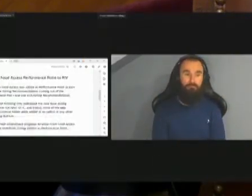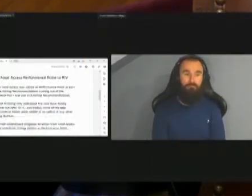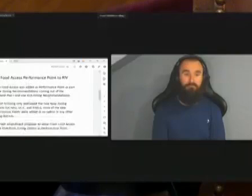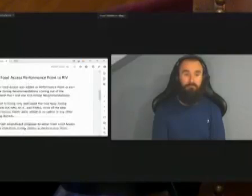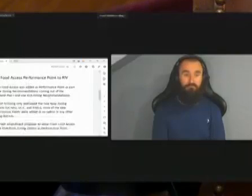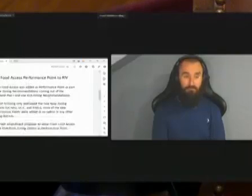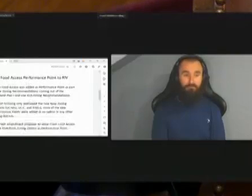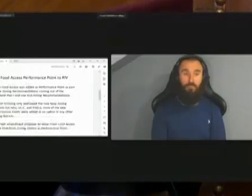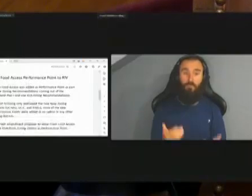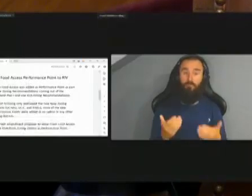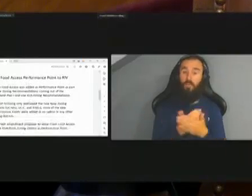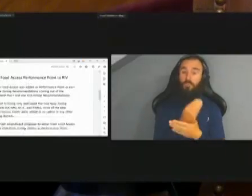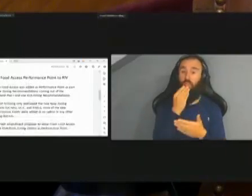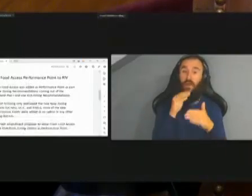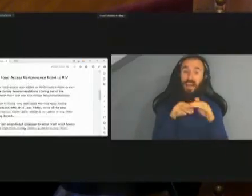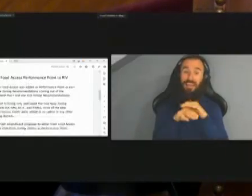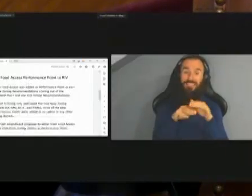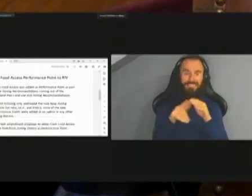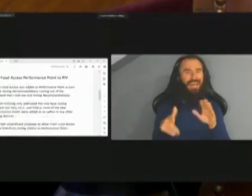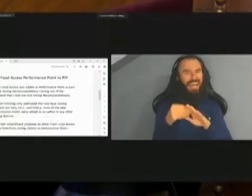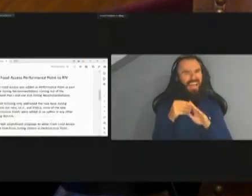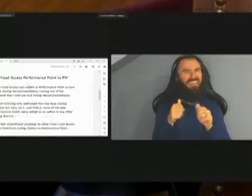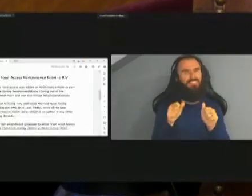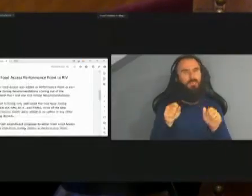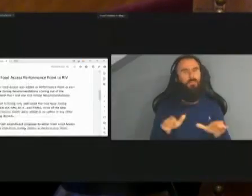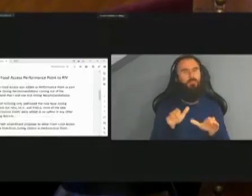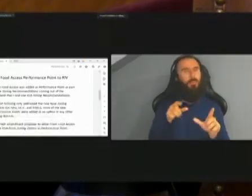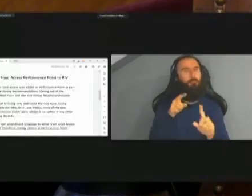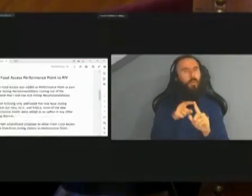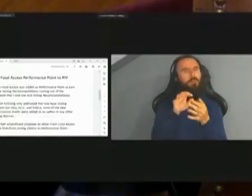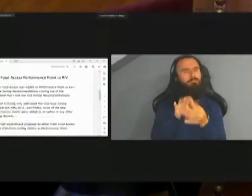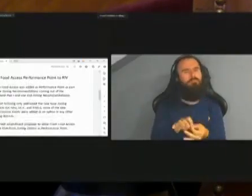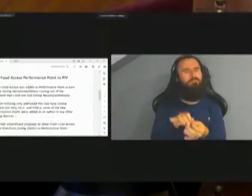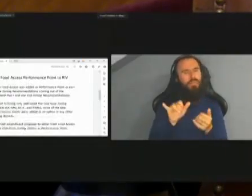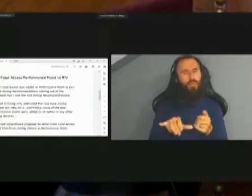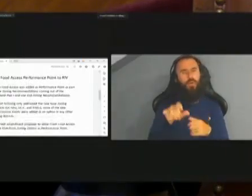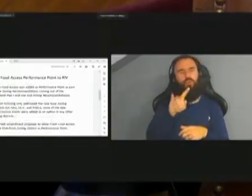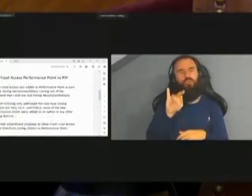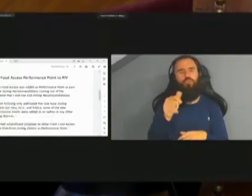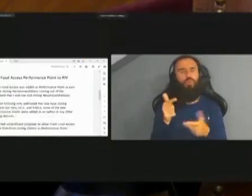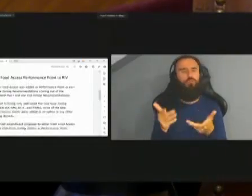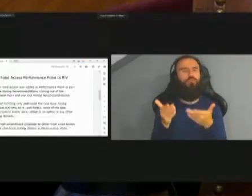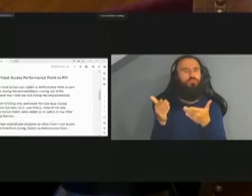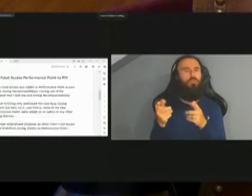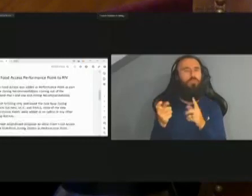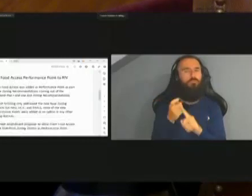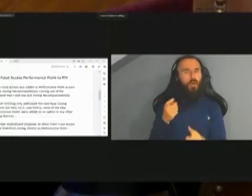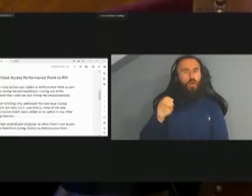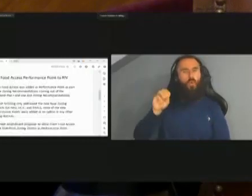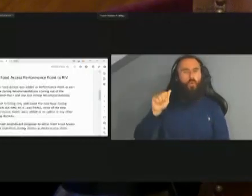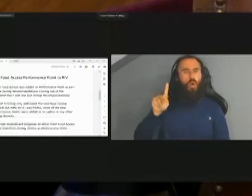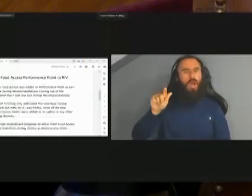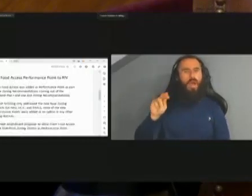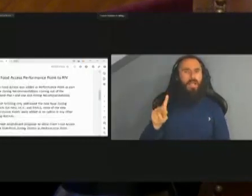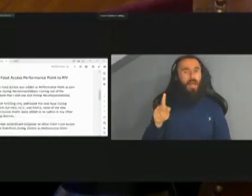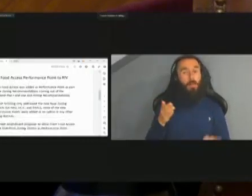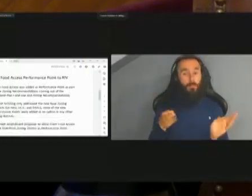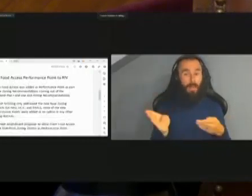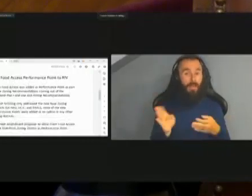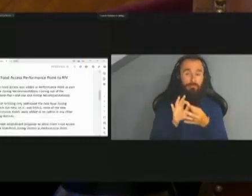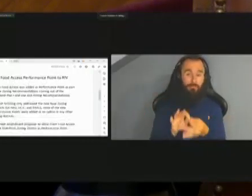Fresh food access was added as a performance point as part of the zoning recommendations coming out of the Oakland Plan for Land Use and Zoning